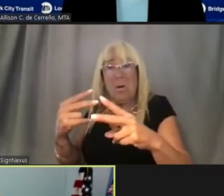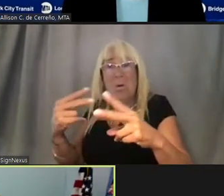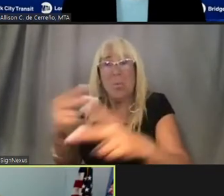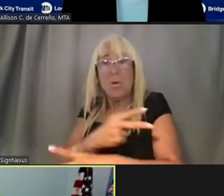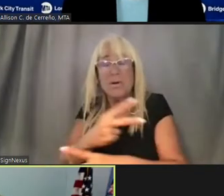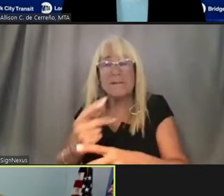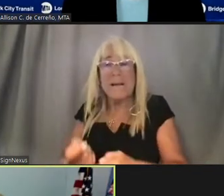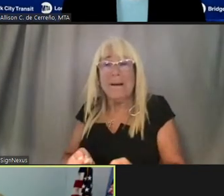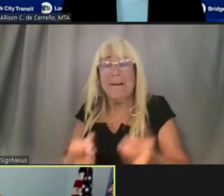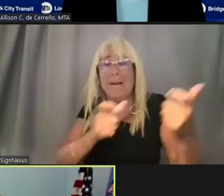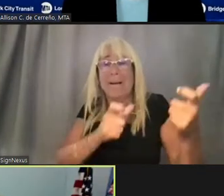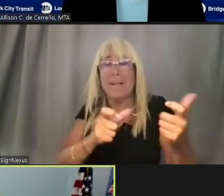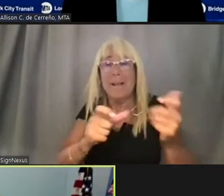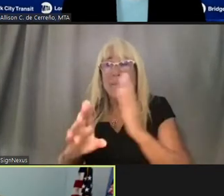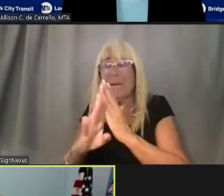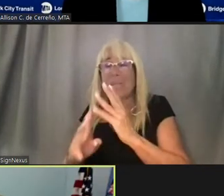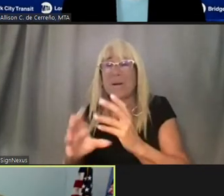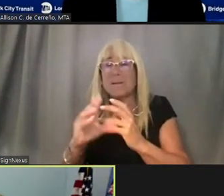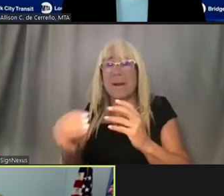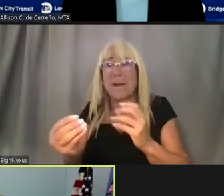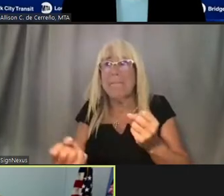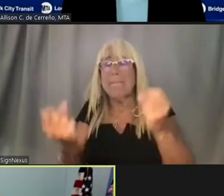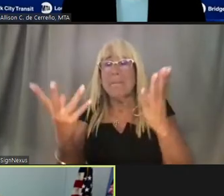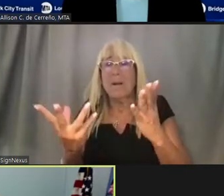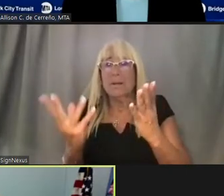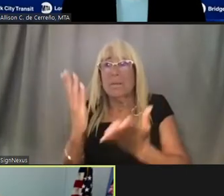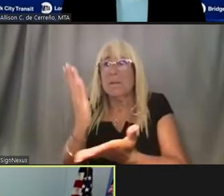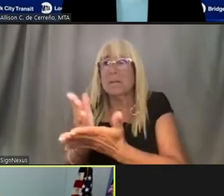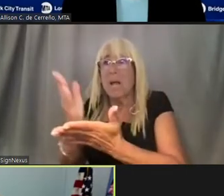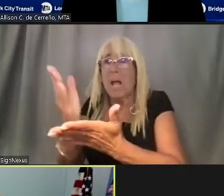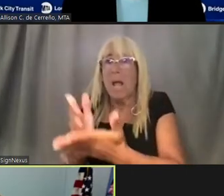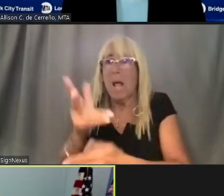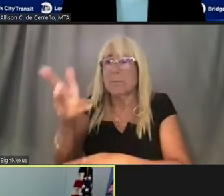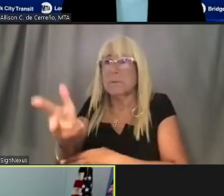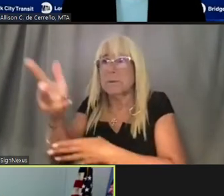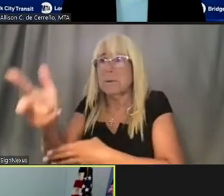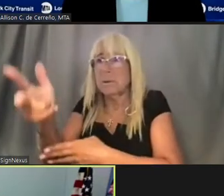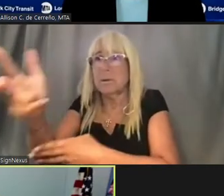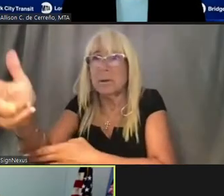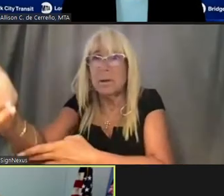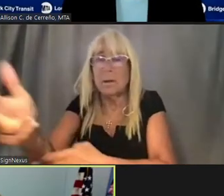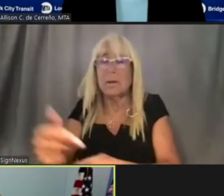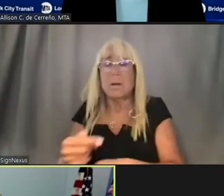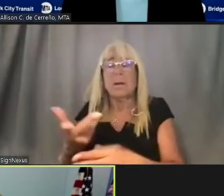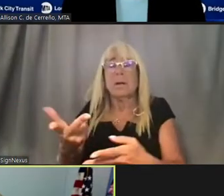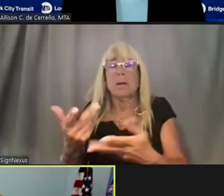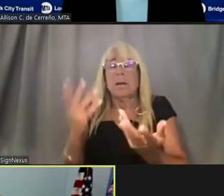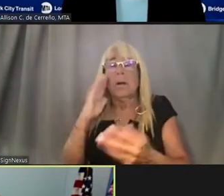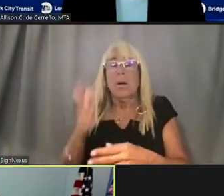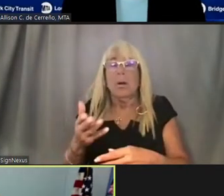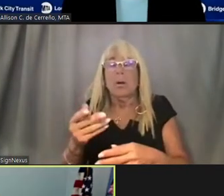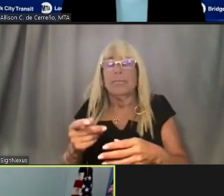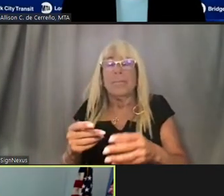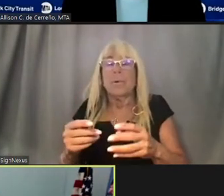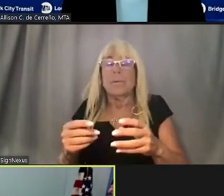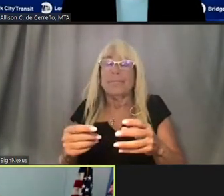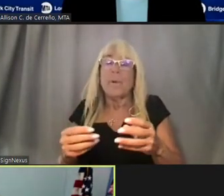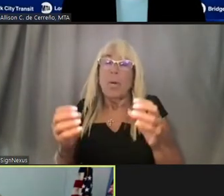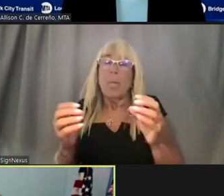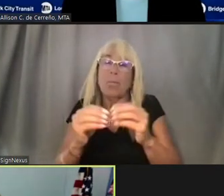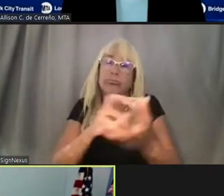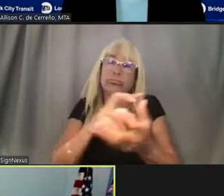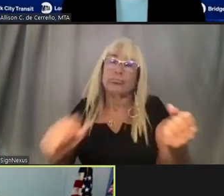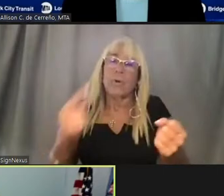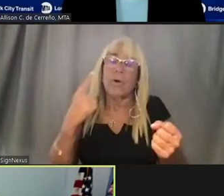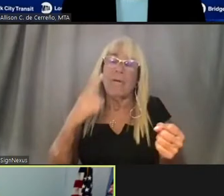eliminating multiple stops that my constituents have used for years which will result in further disruption to ridership our